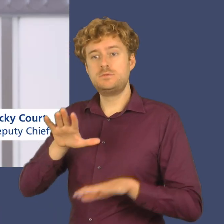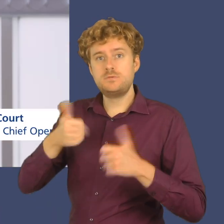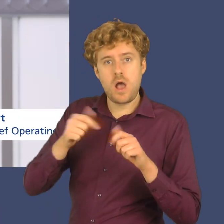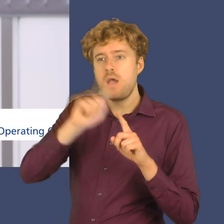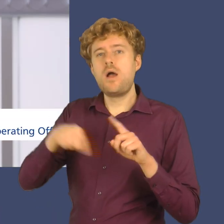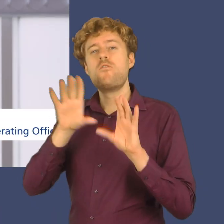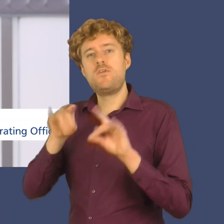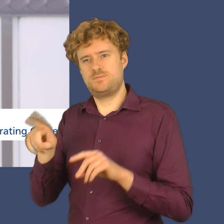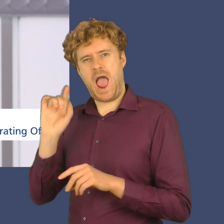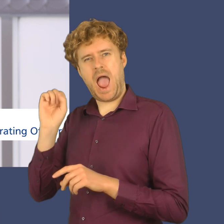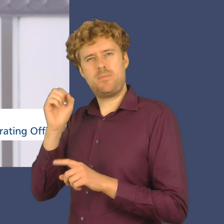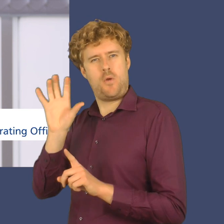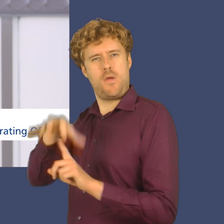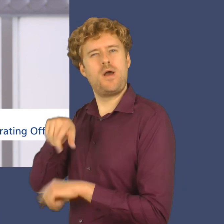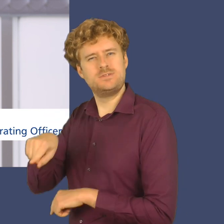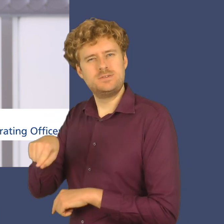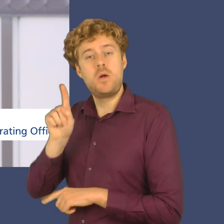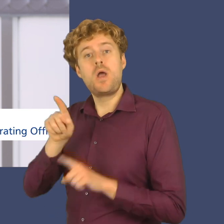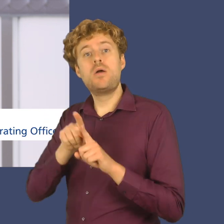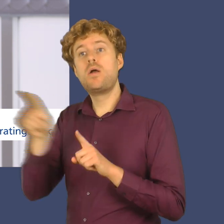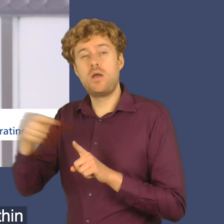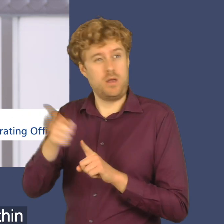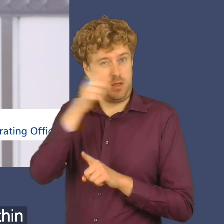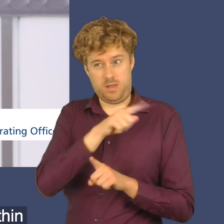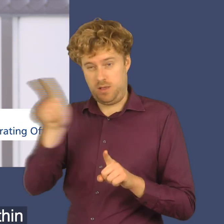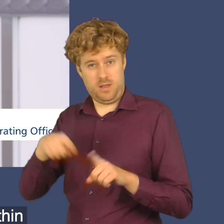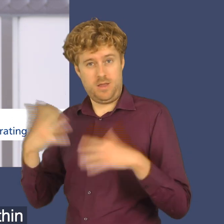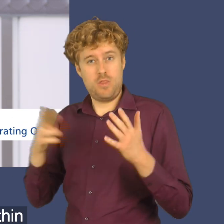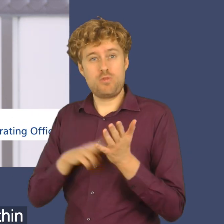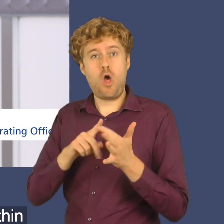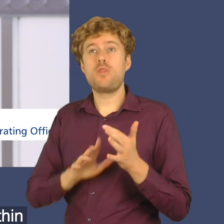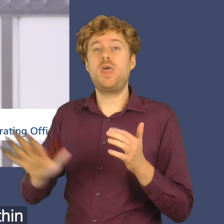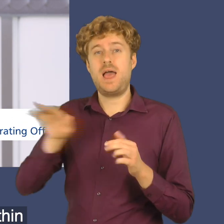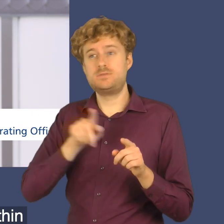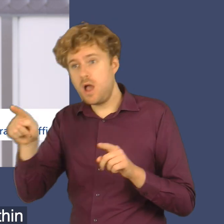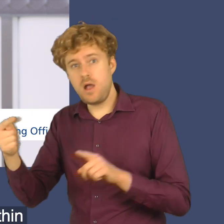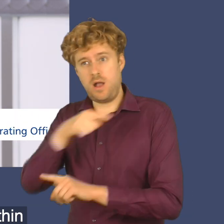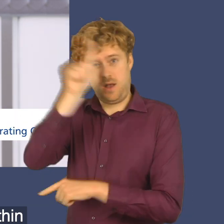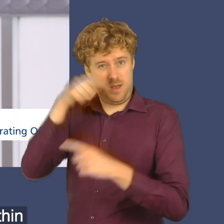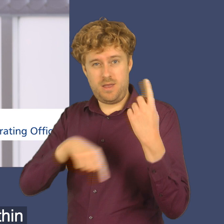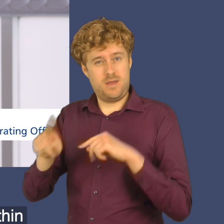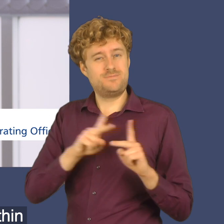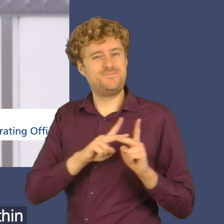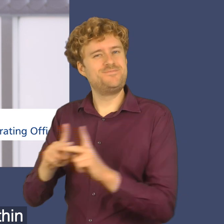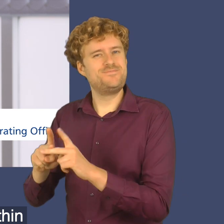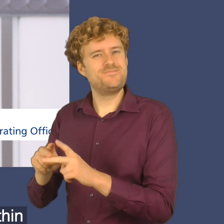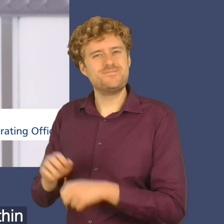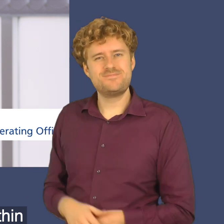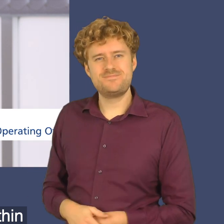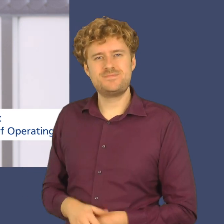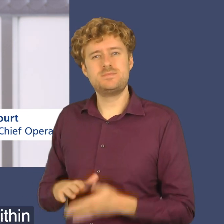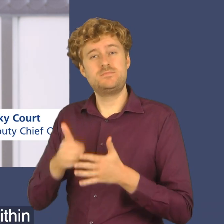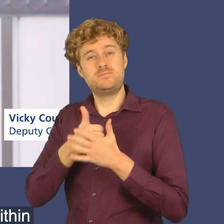Ambulances start and finish their shifts at the ambulance station, but during a shift they could end up anywhere within the North East